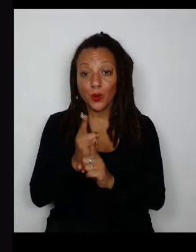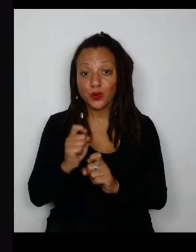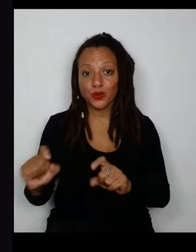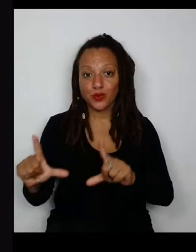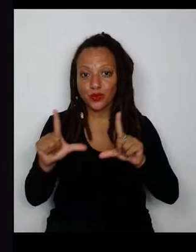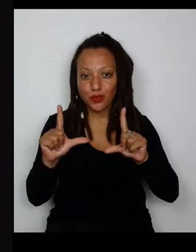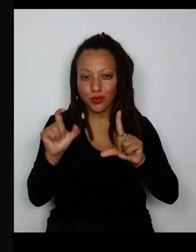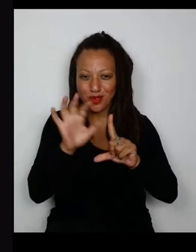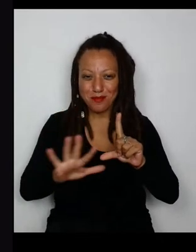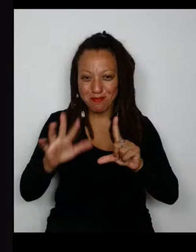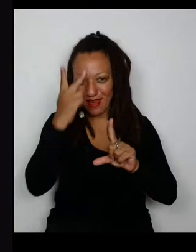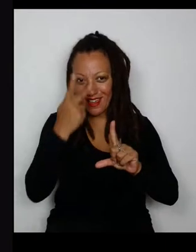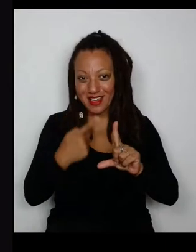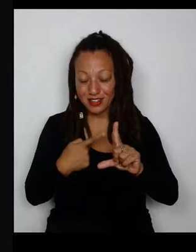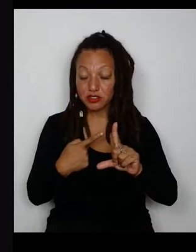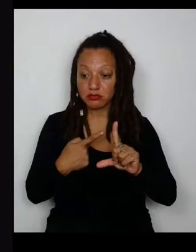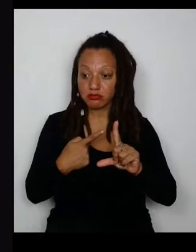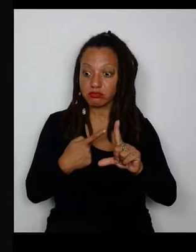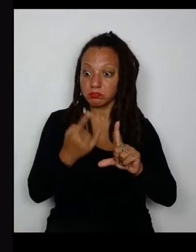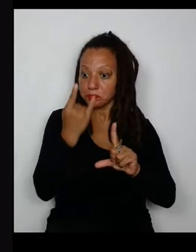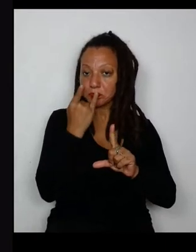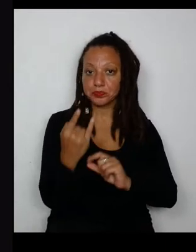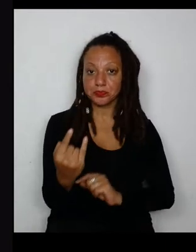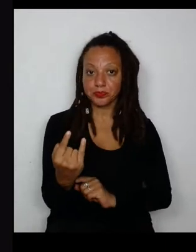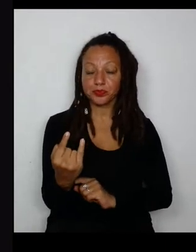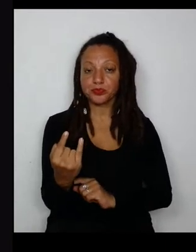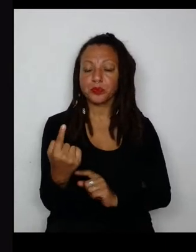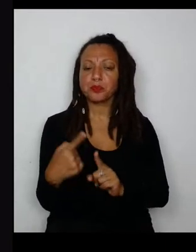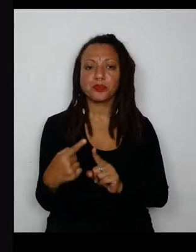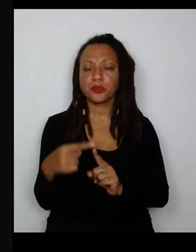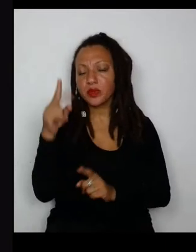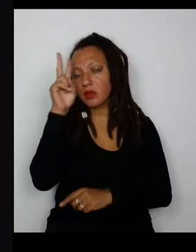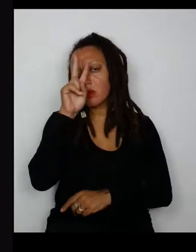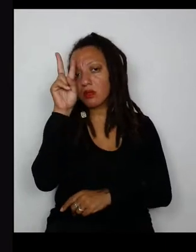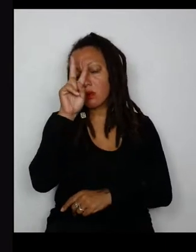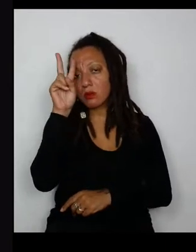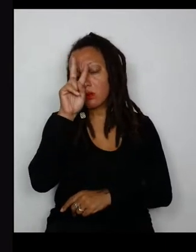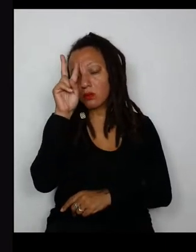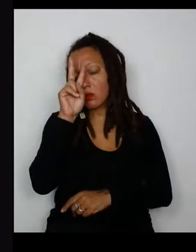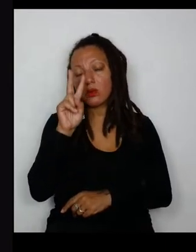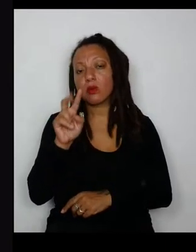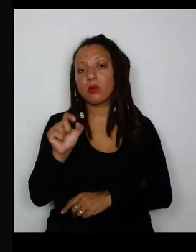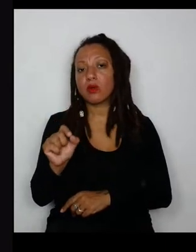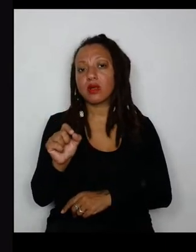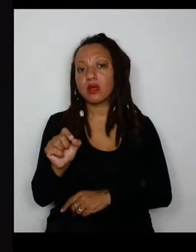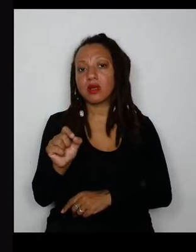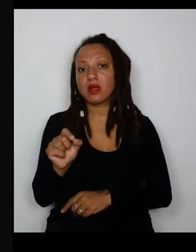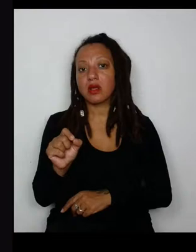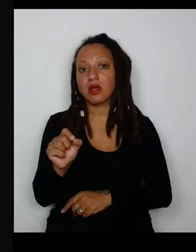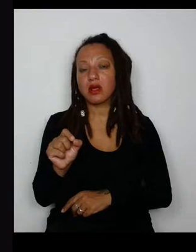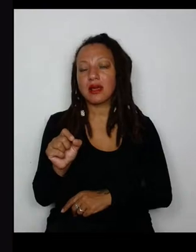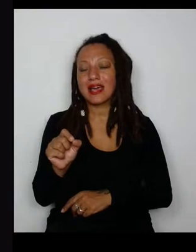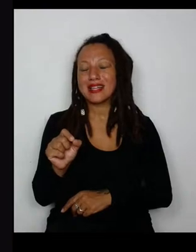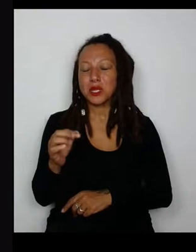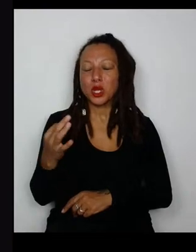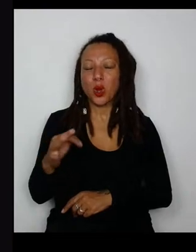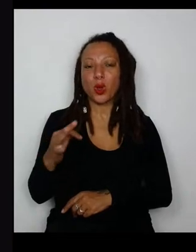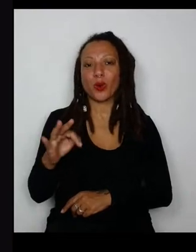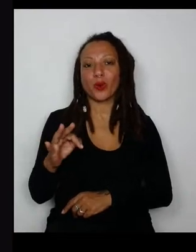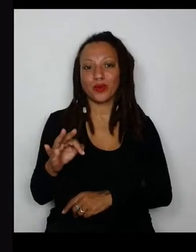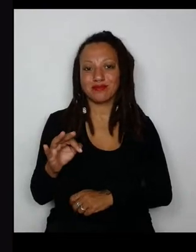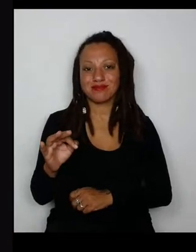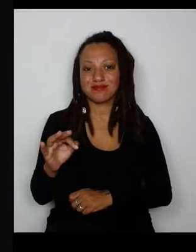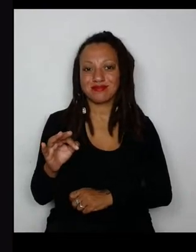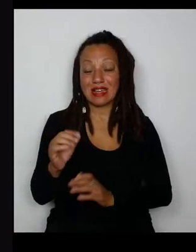self-portrait that he found really caught his attention and he called this self-portrait a very